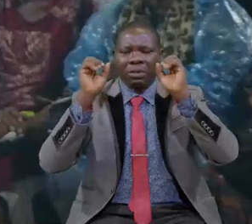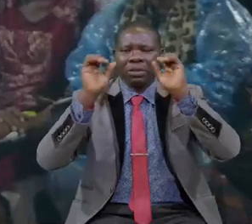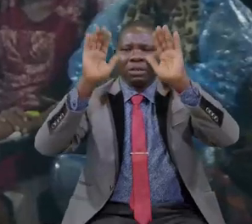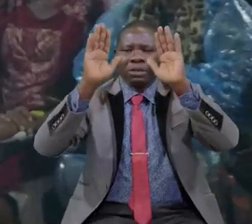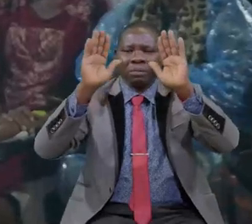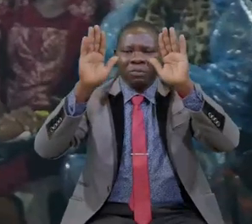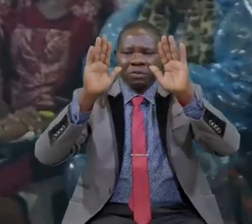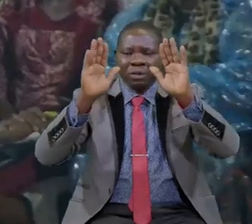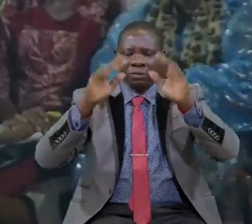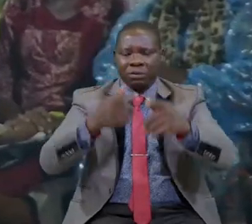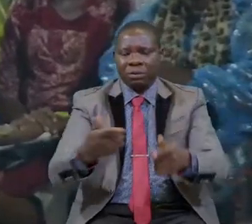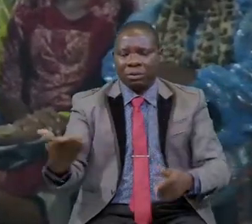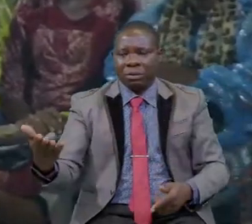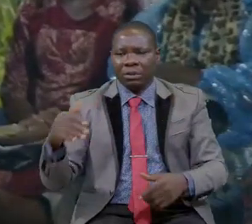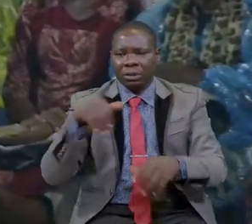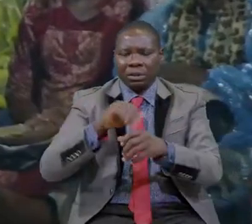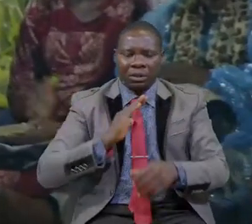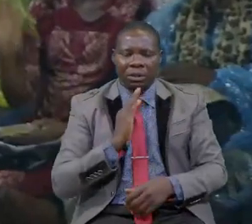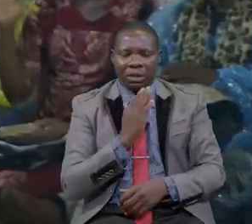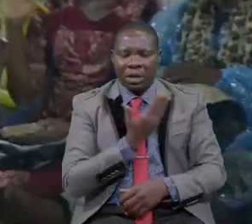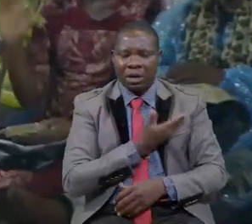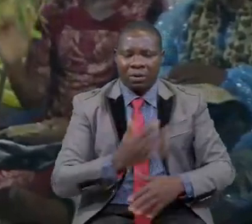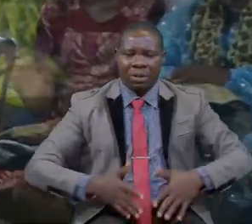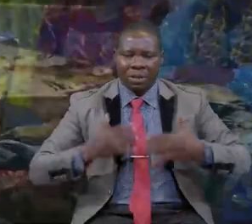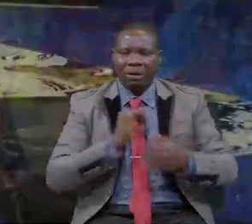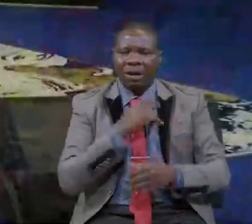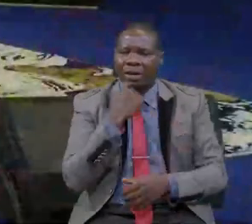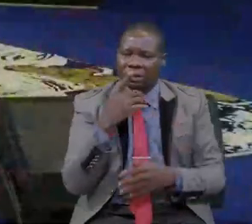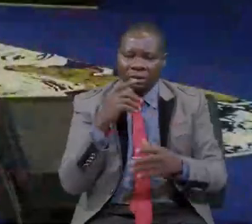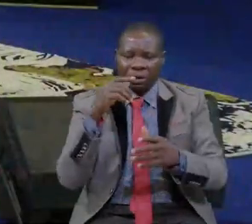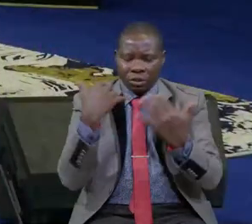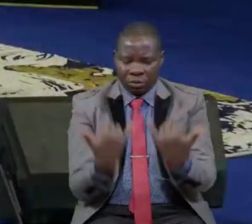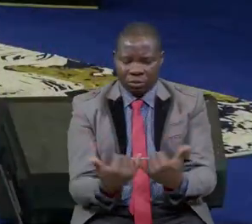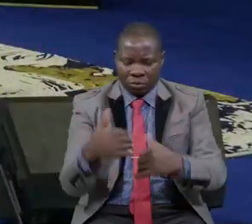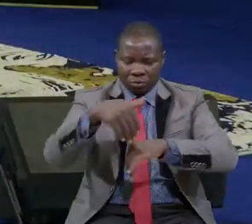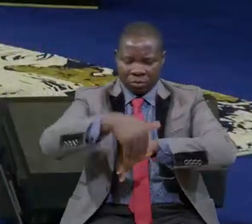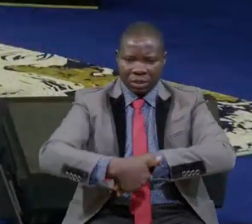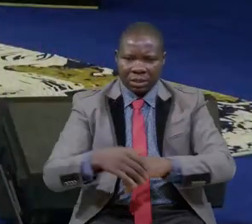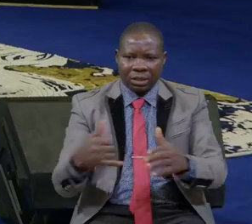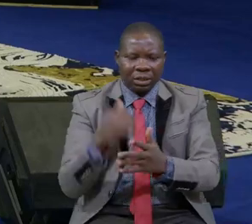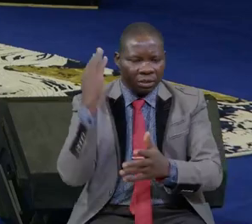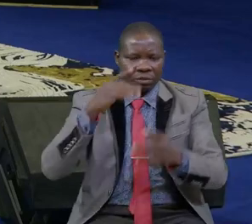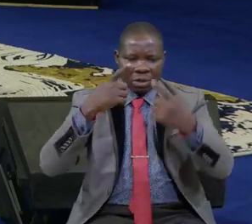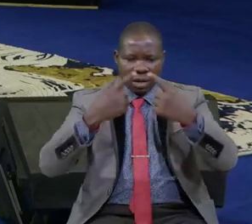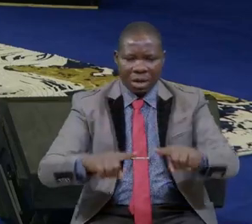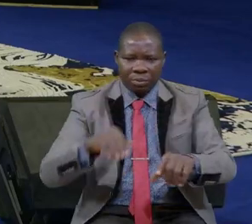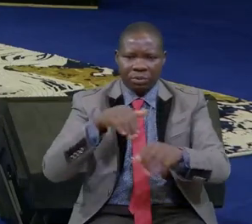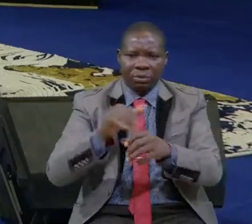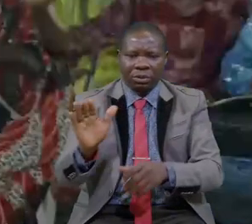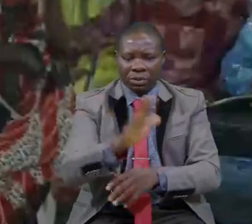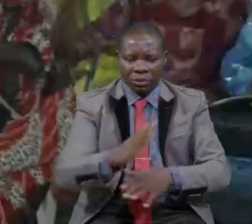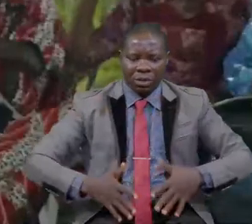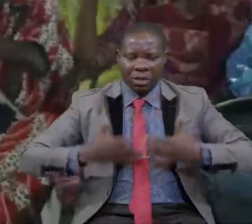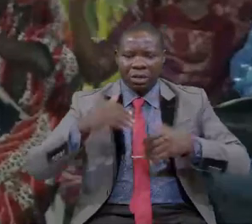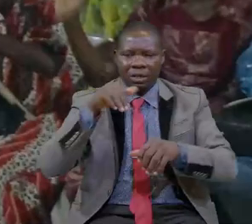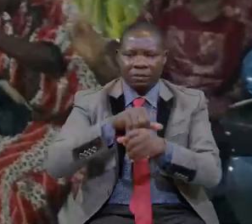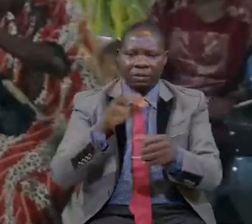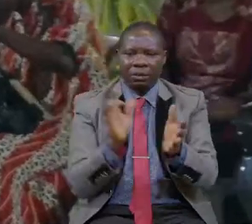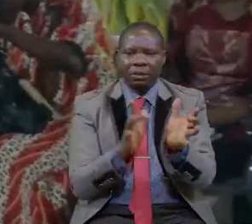Tonight. I said tonight, it will happen in your life in Jesus'